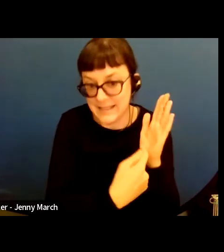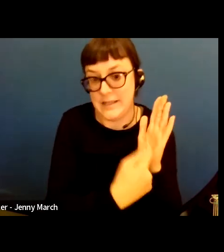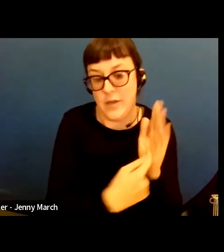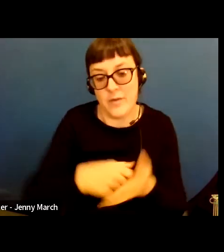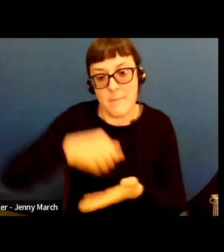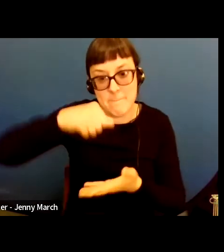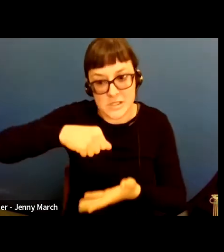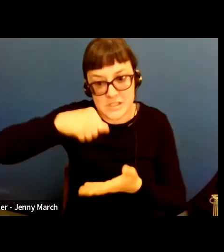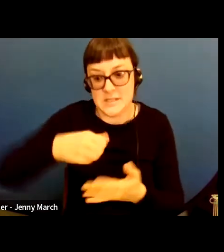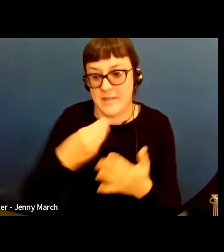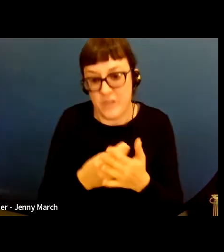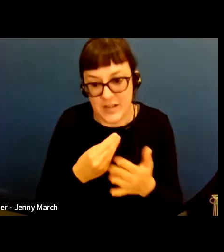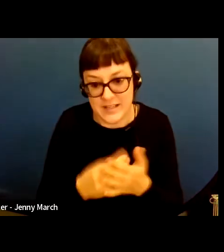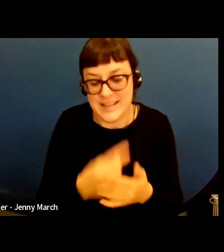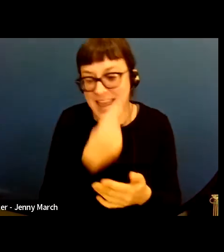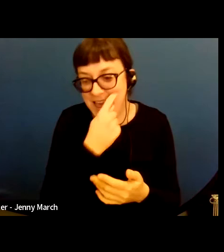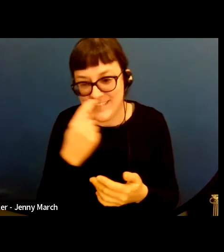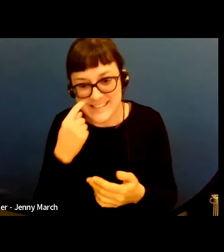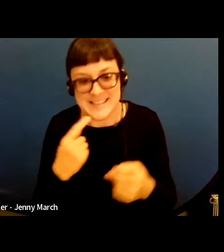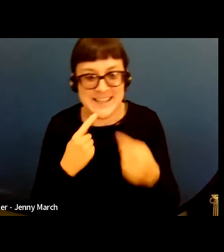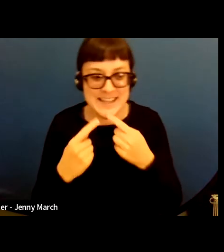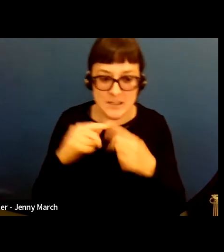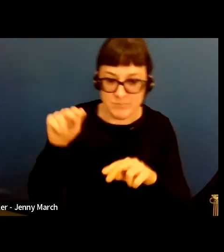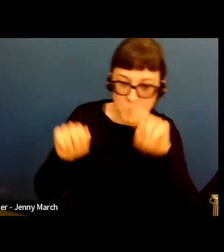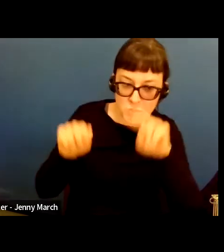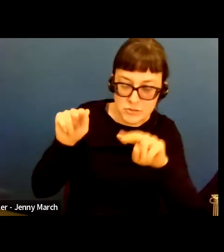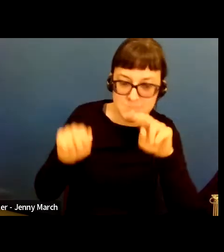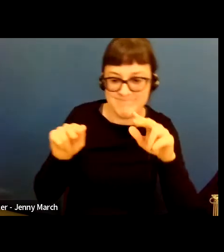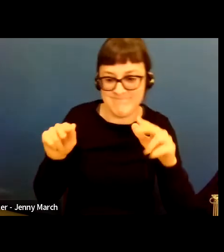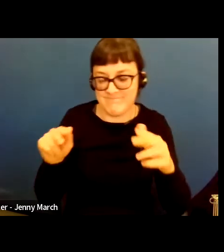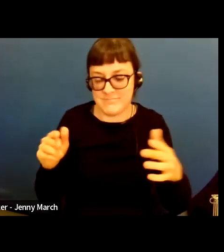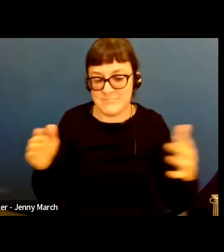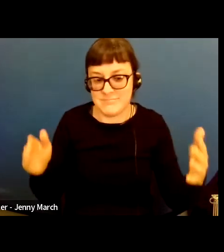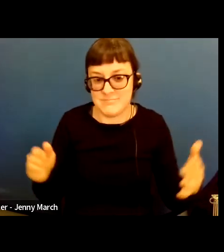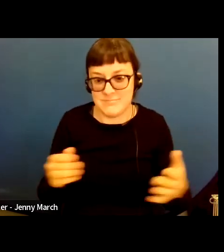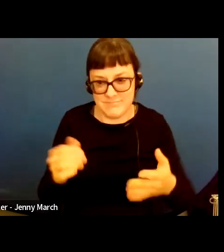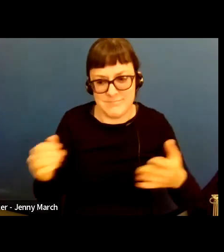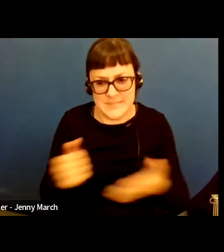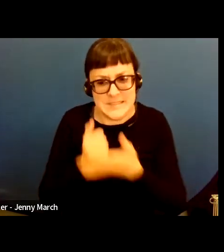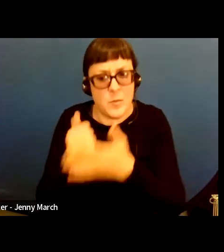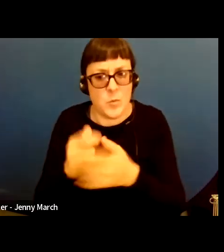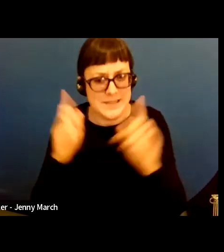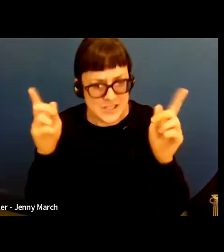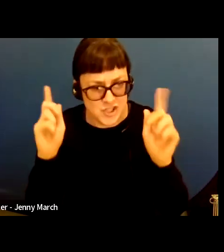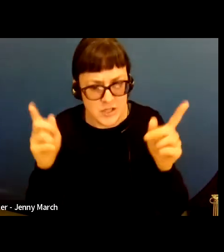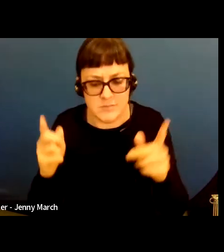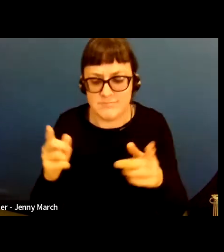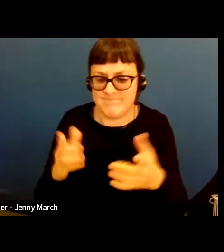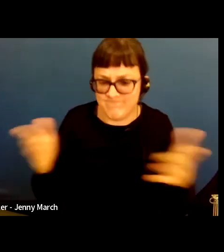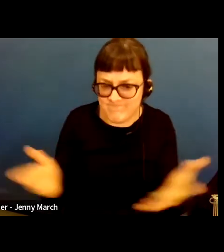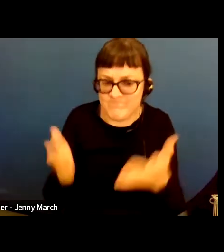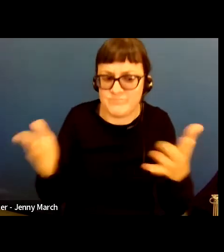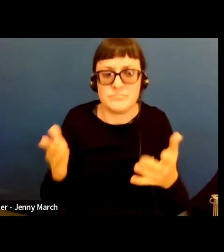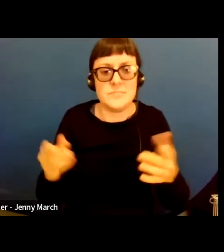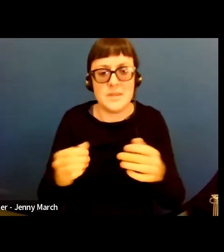budgeting, evidence, data and monitoring, strengthening the capacity of teachers, enhancing the production and